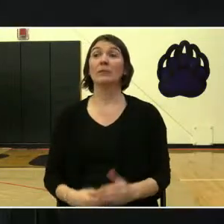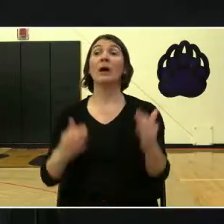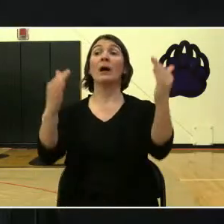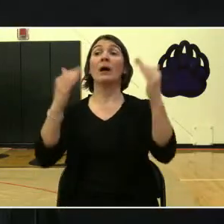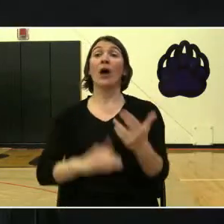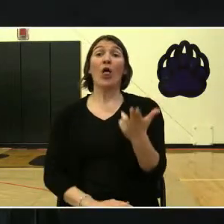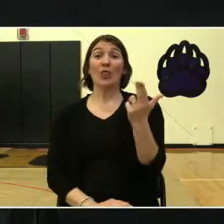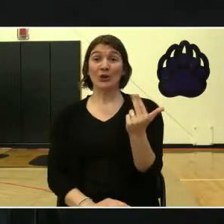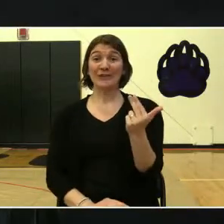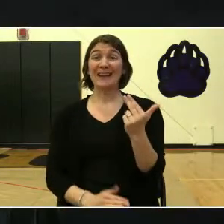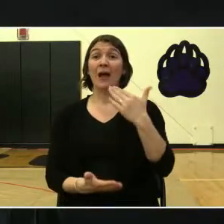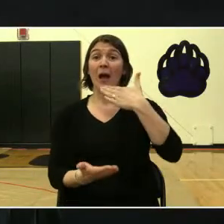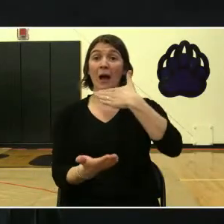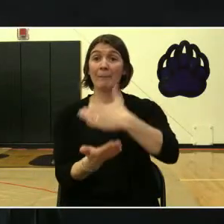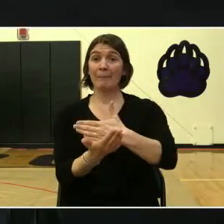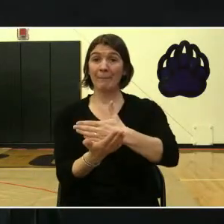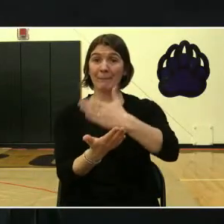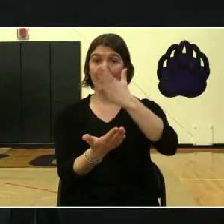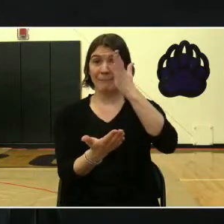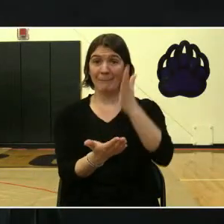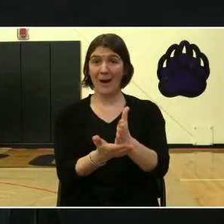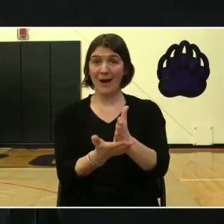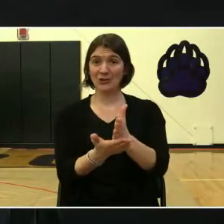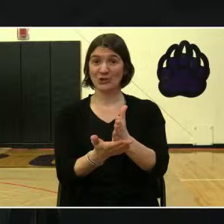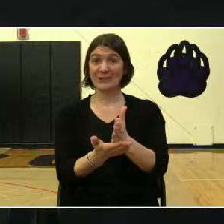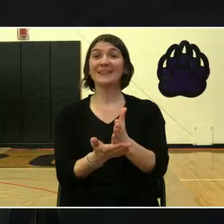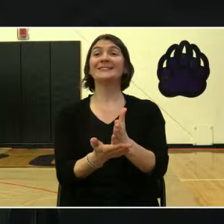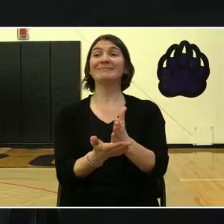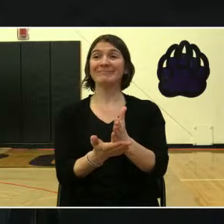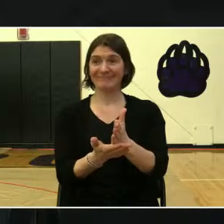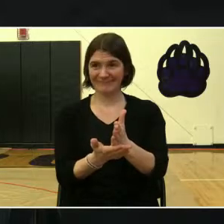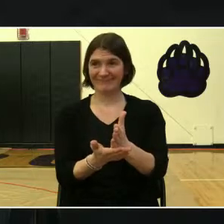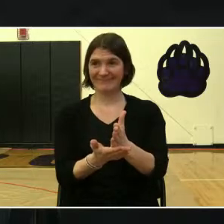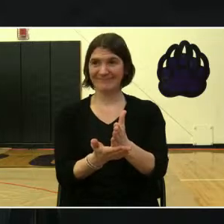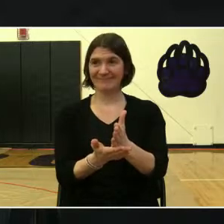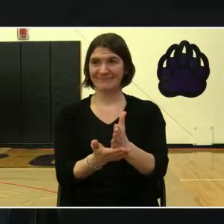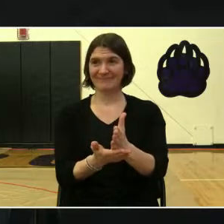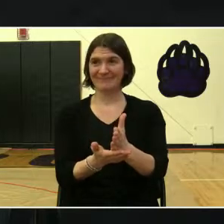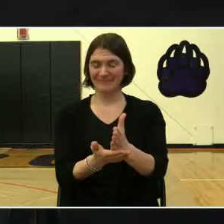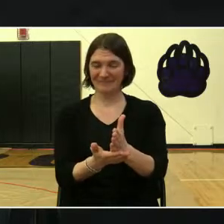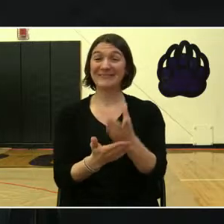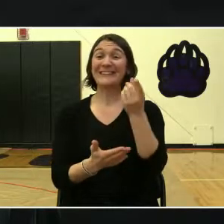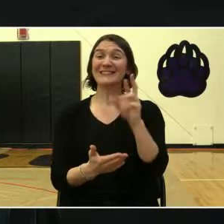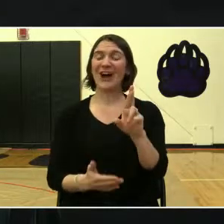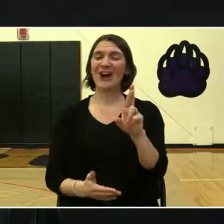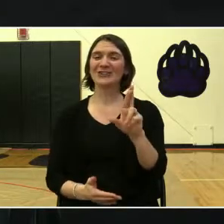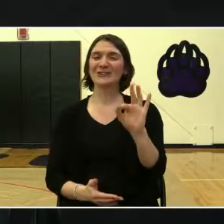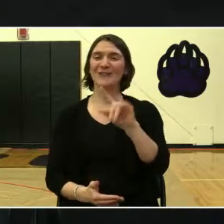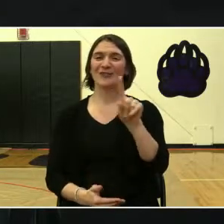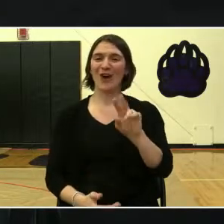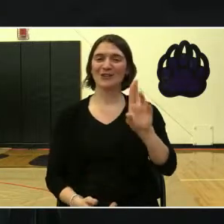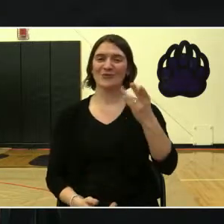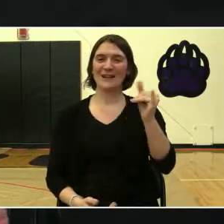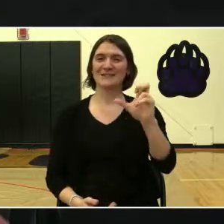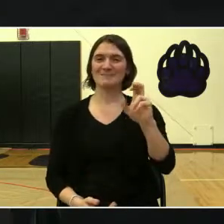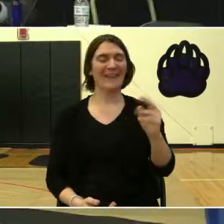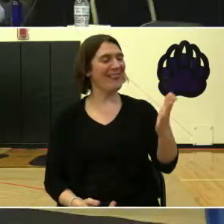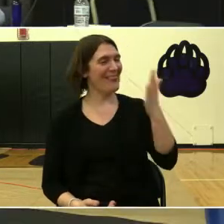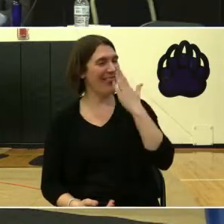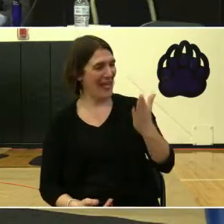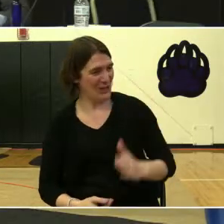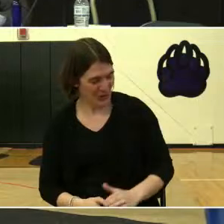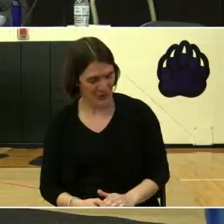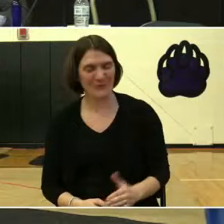Article 13 the moderator recognizes Dr Richman thank you Mr